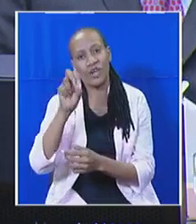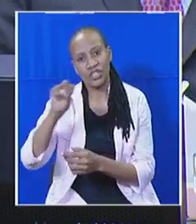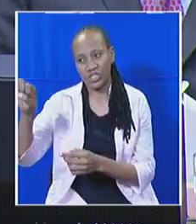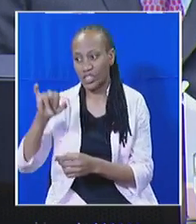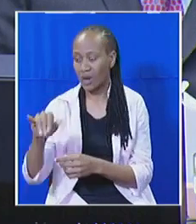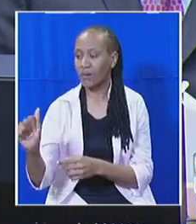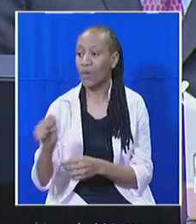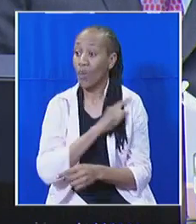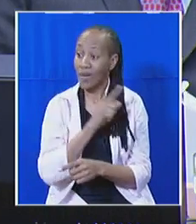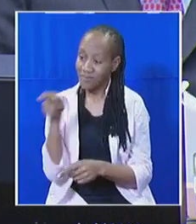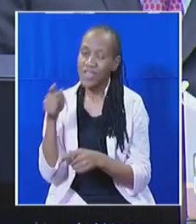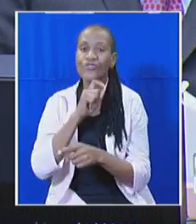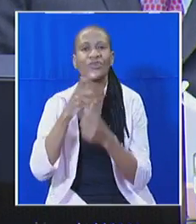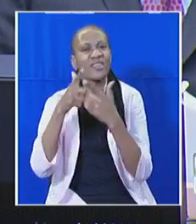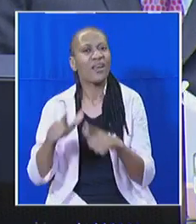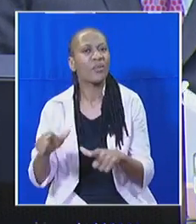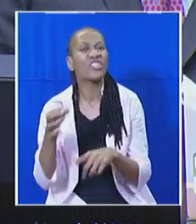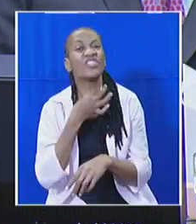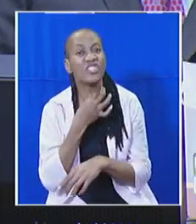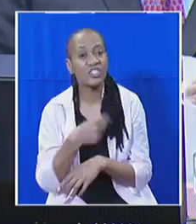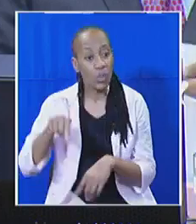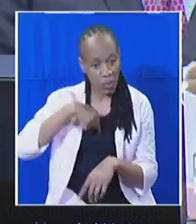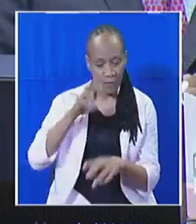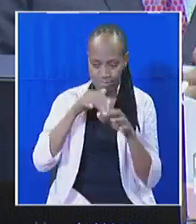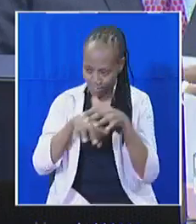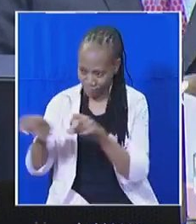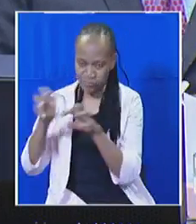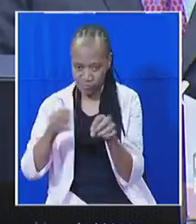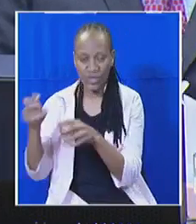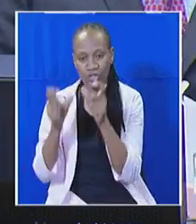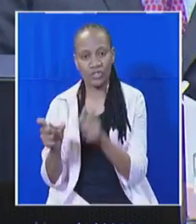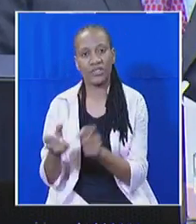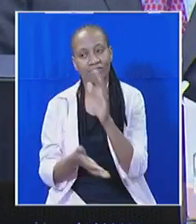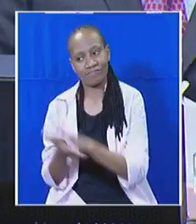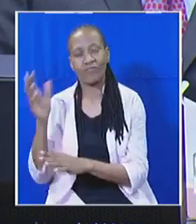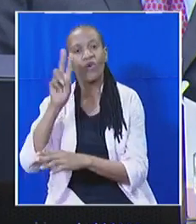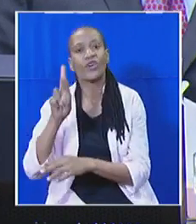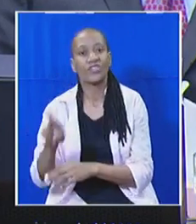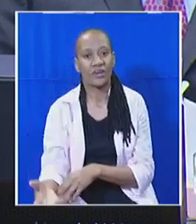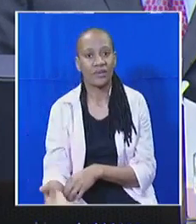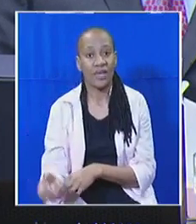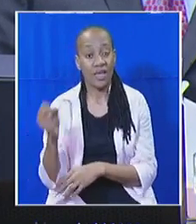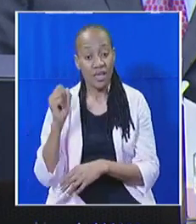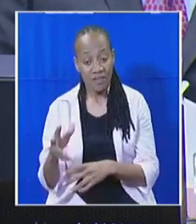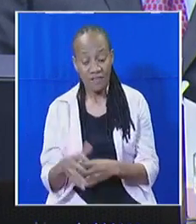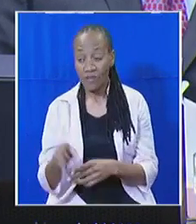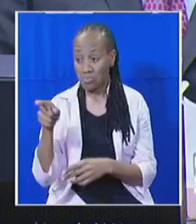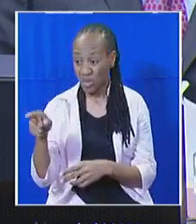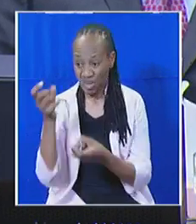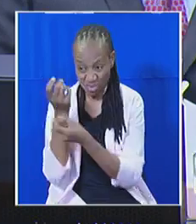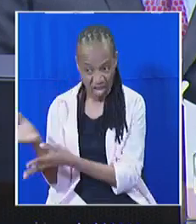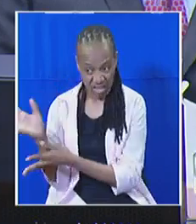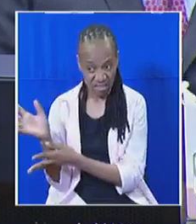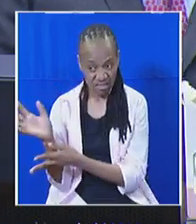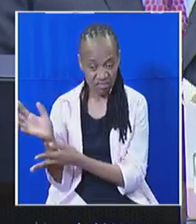teaching. Many African countries are there, and we are going to go. If the countries you share ideology with, if